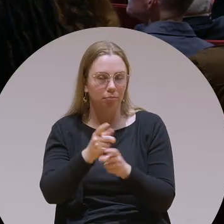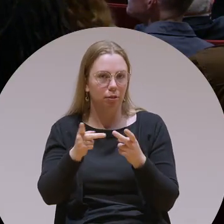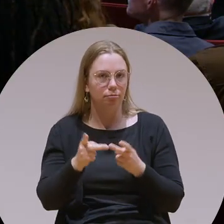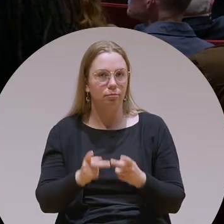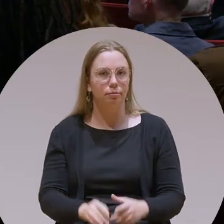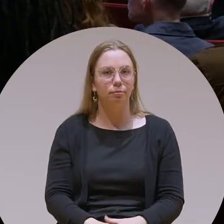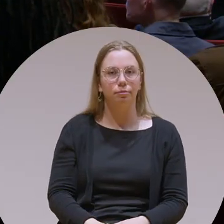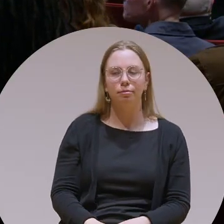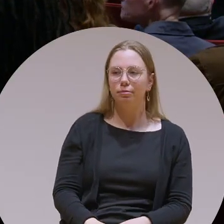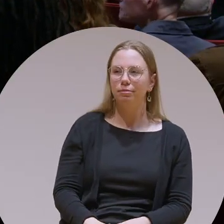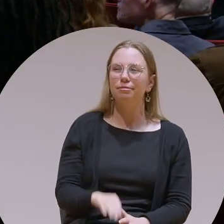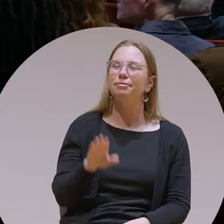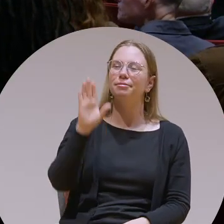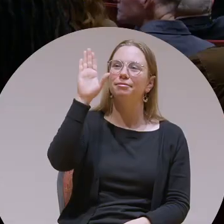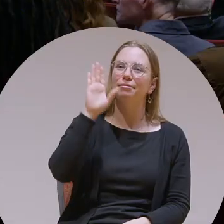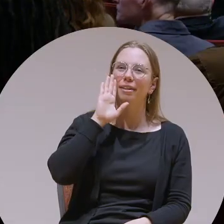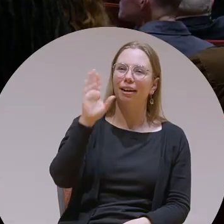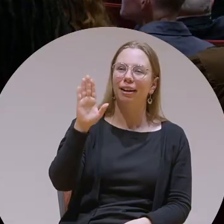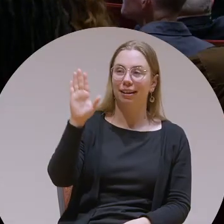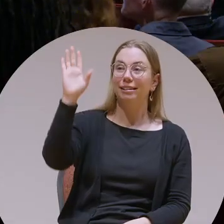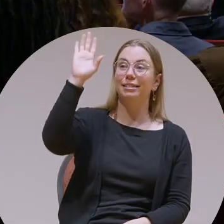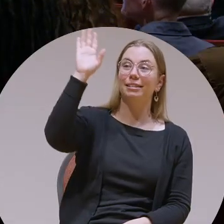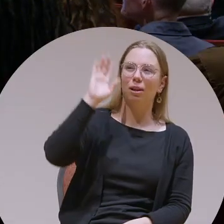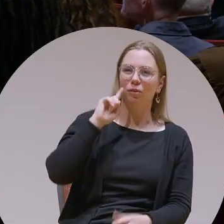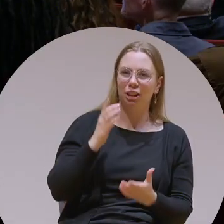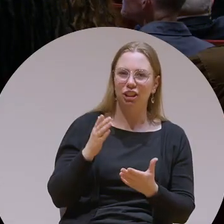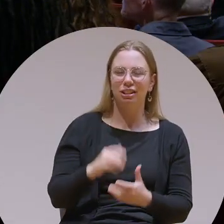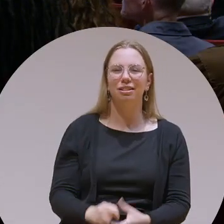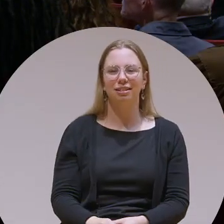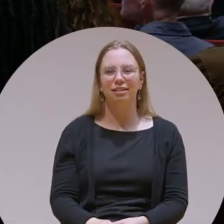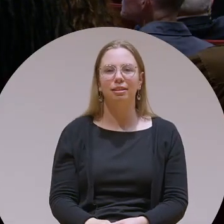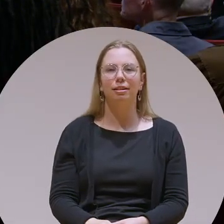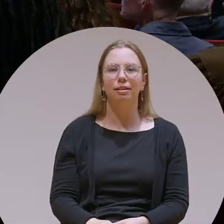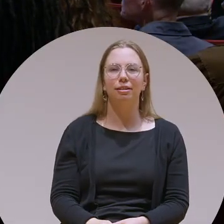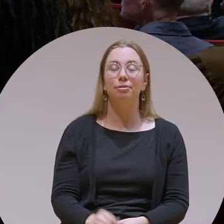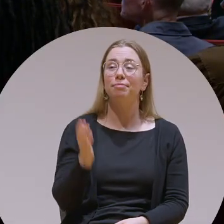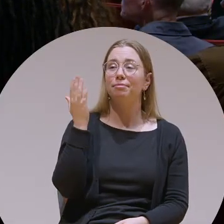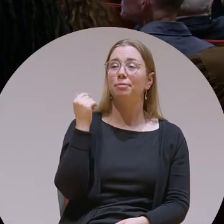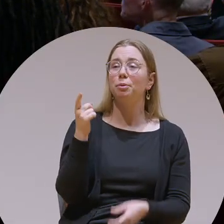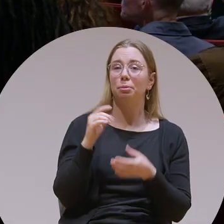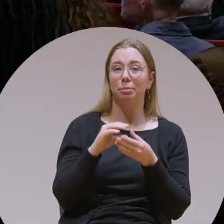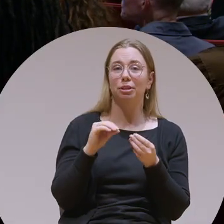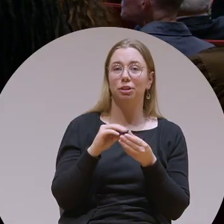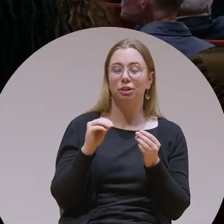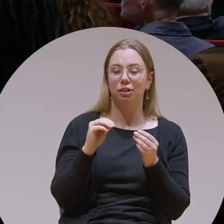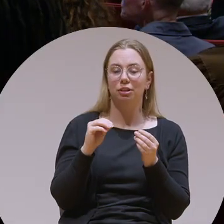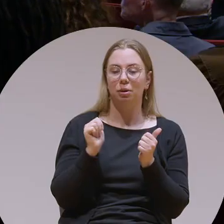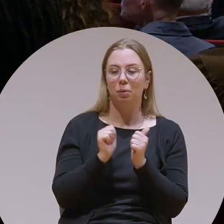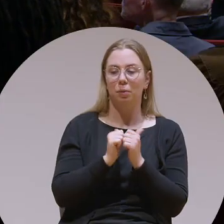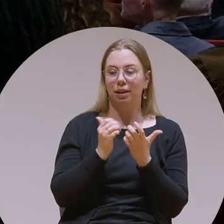Yes, I was just, hi, over here. You had mentioned with the pieces at the Met in World War